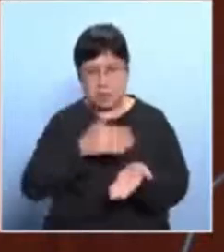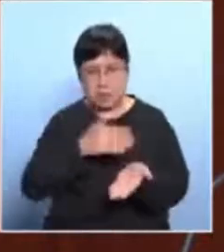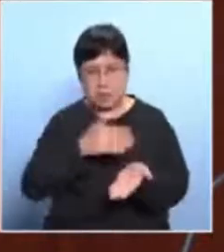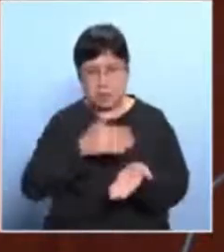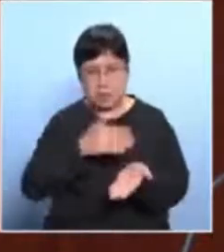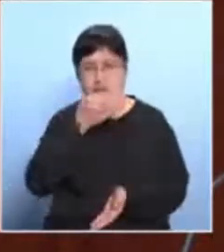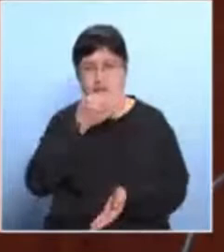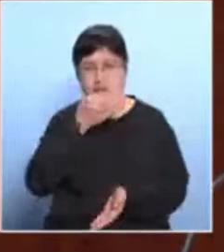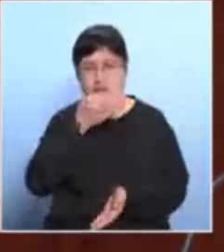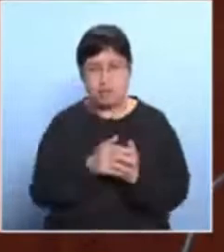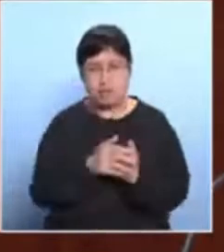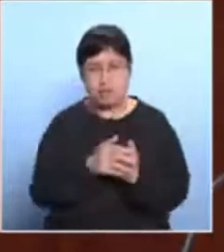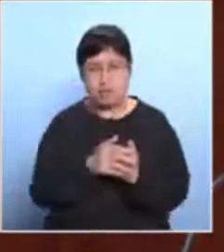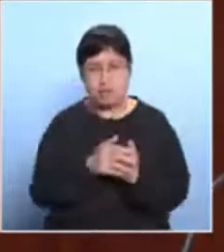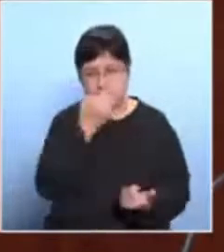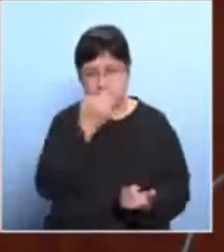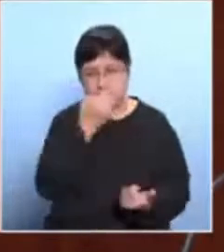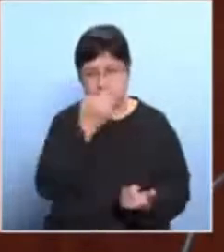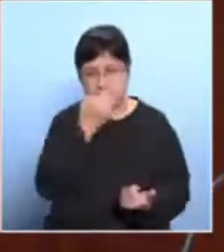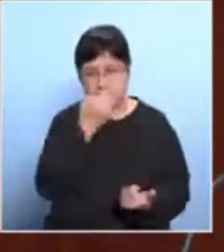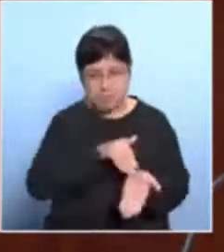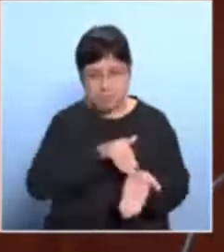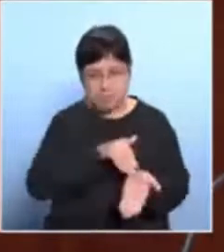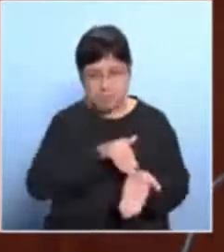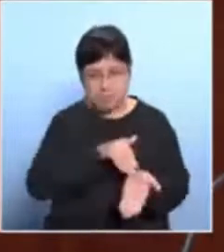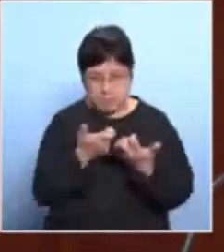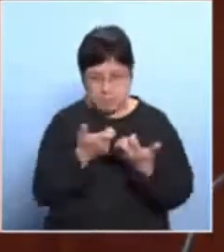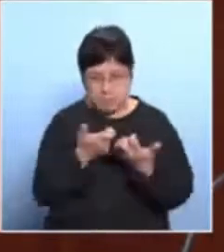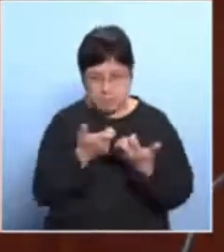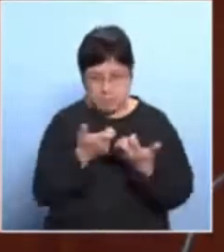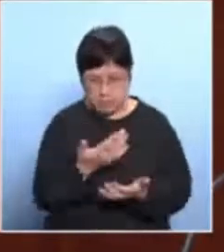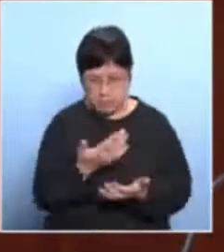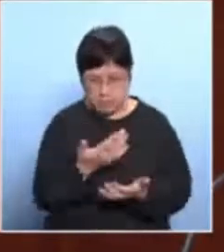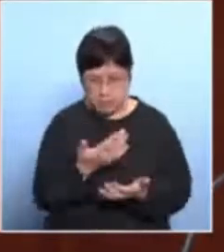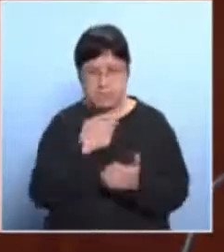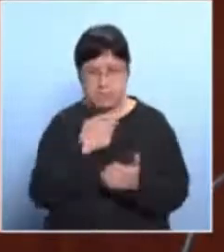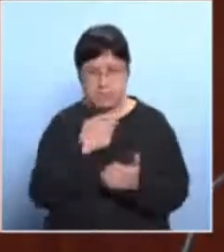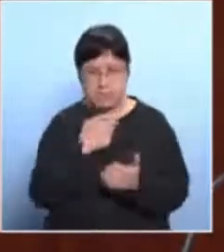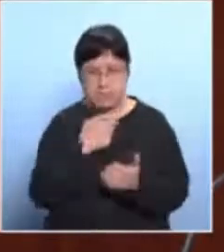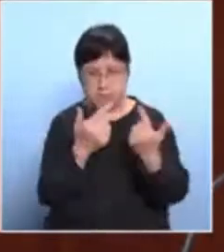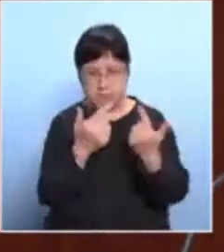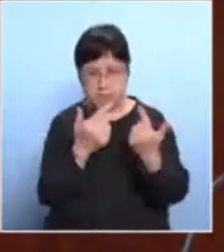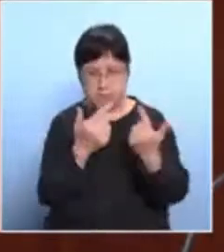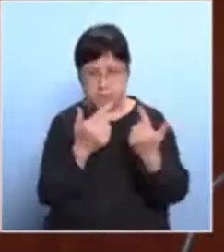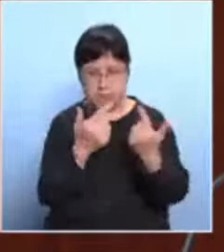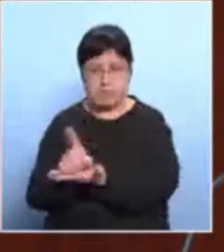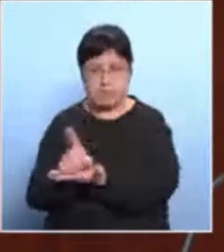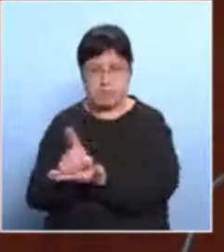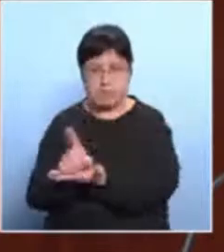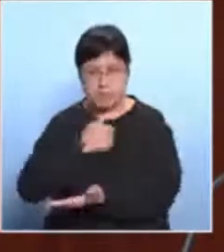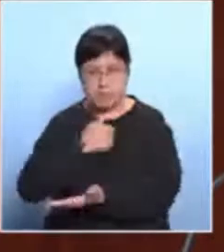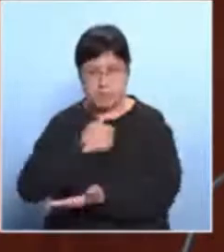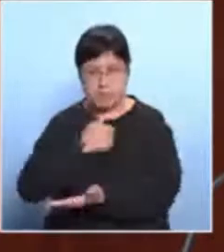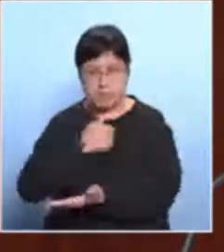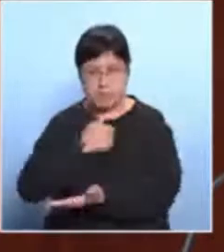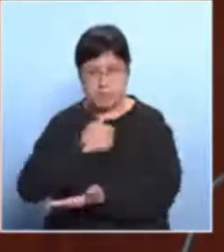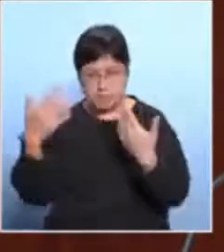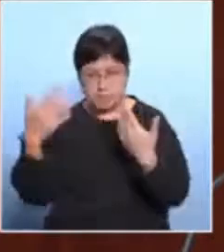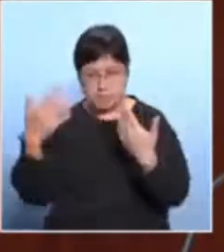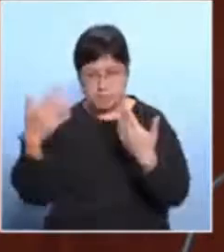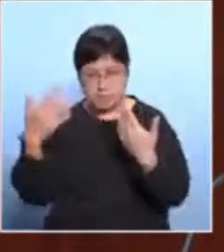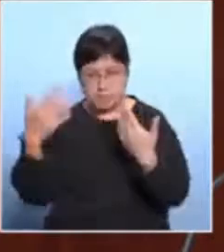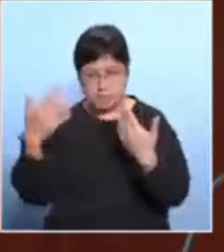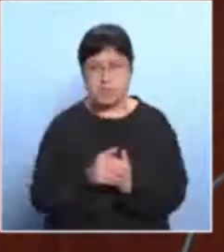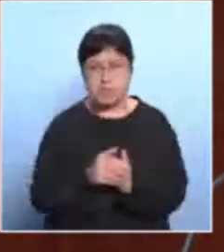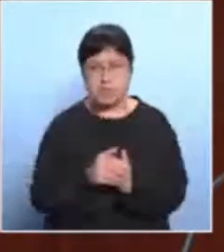diseases with local clinical data will be allowed to register conditionally with only 1 certificate of